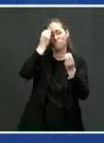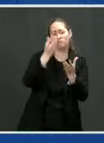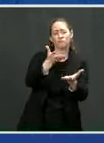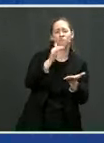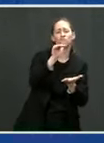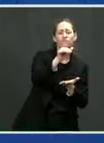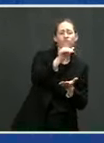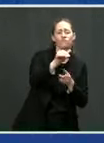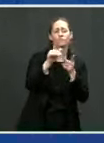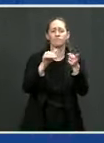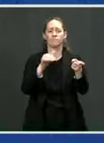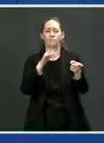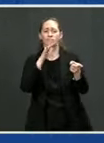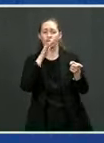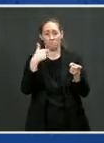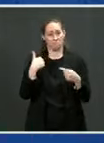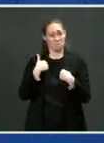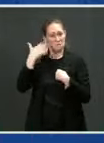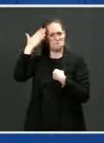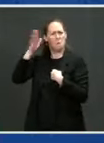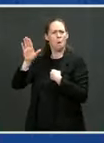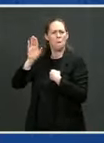I didn't know Billy, but I knew Billy.